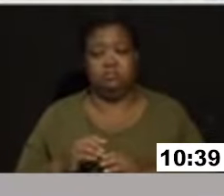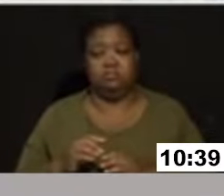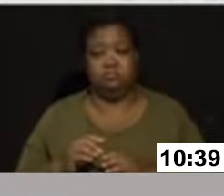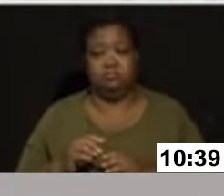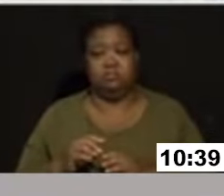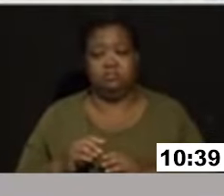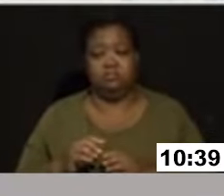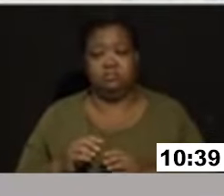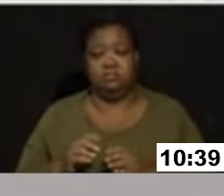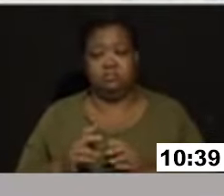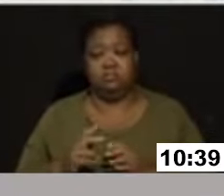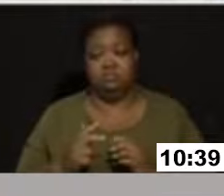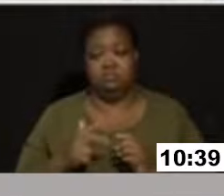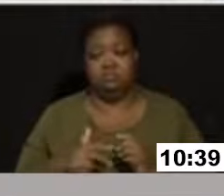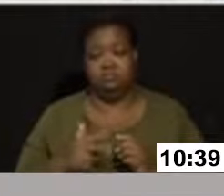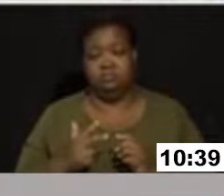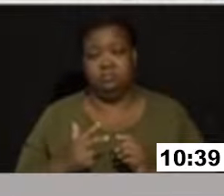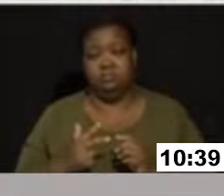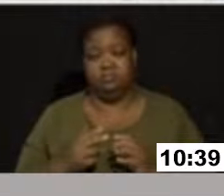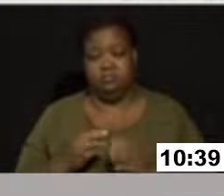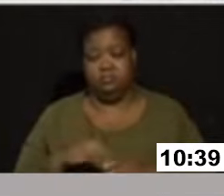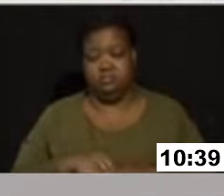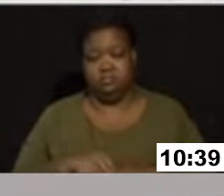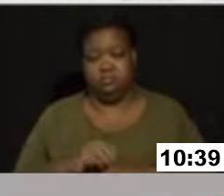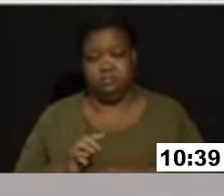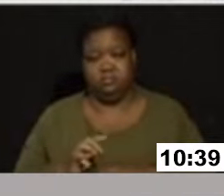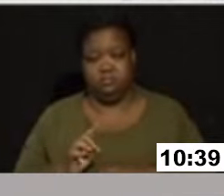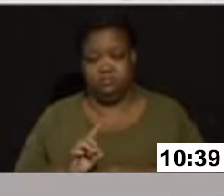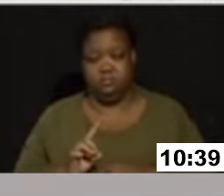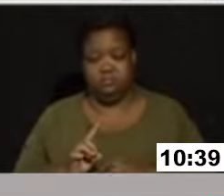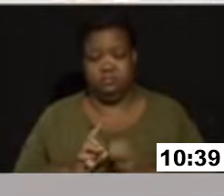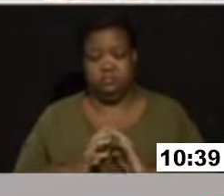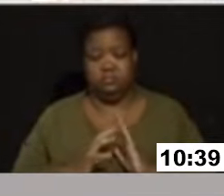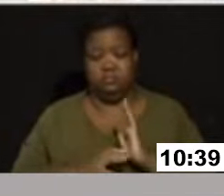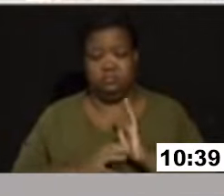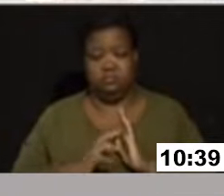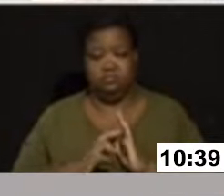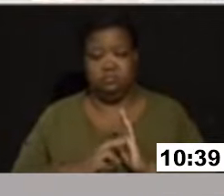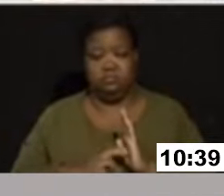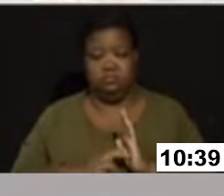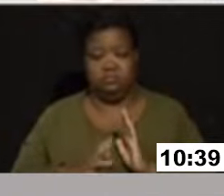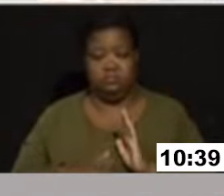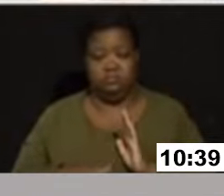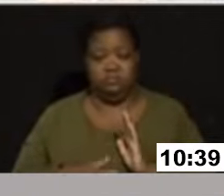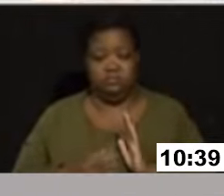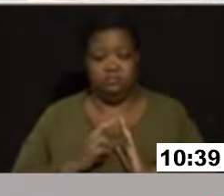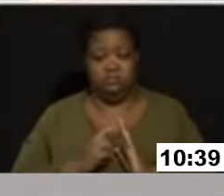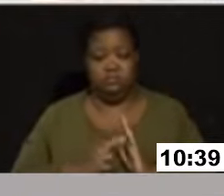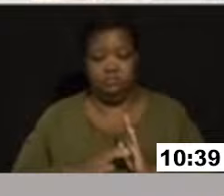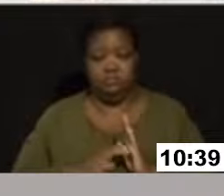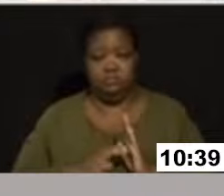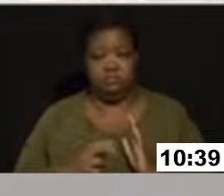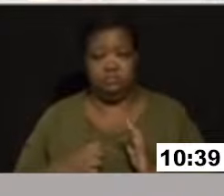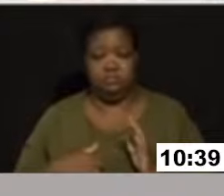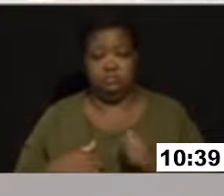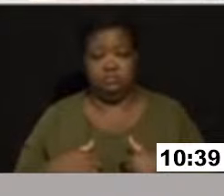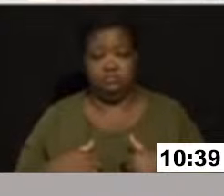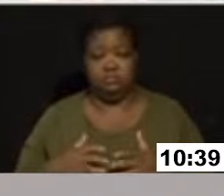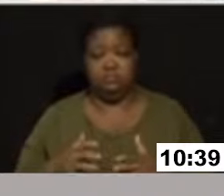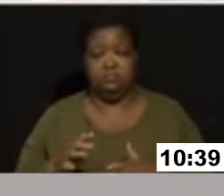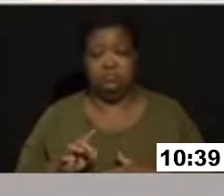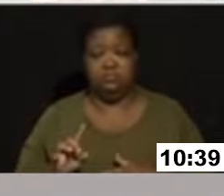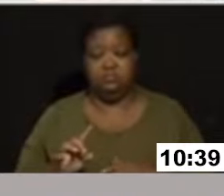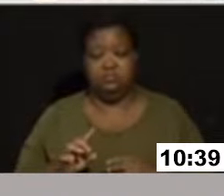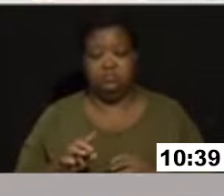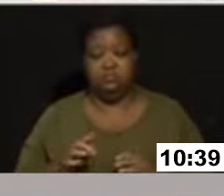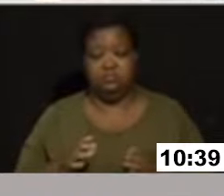rules. They pertinently invoke the rules. So what they've done here is they've invoked the rule, but they've not brought themselves within the